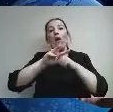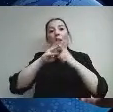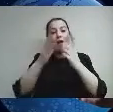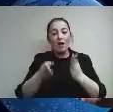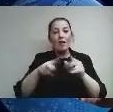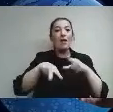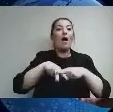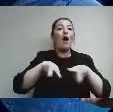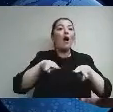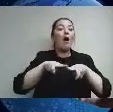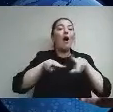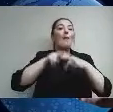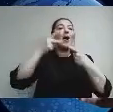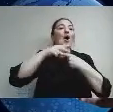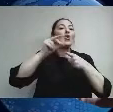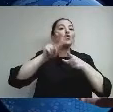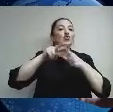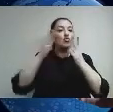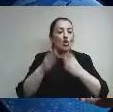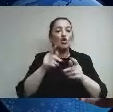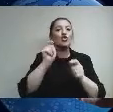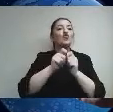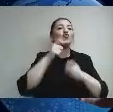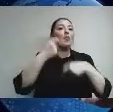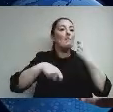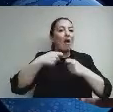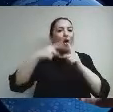Toyota. We have a lot of international companies.